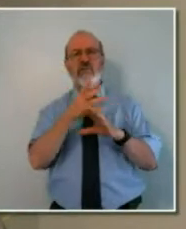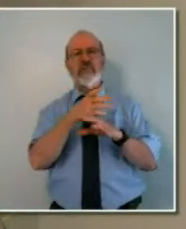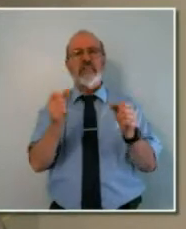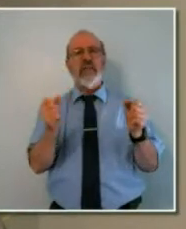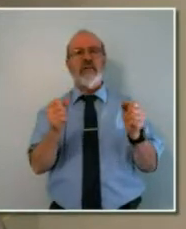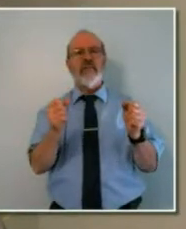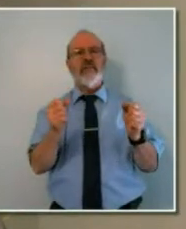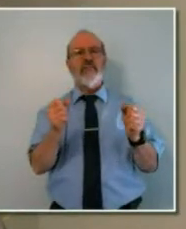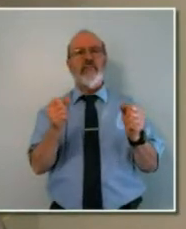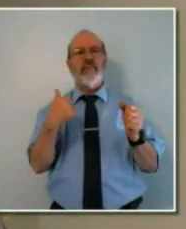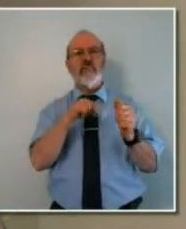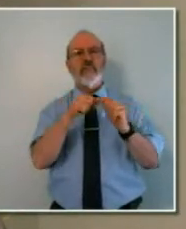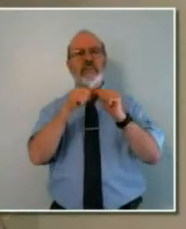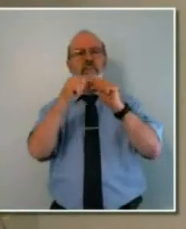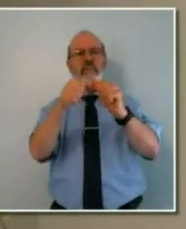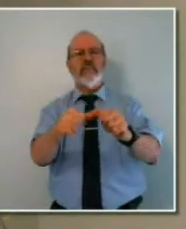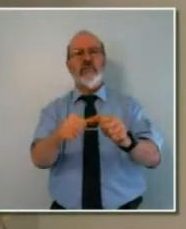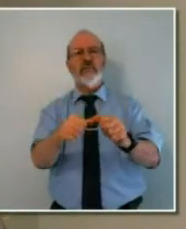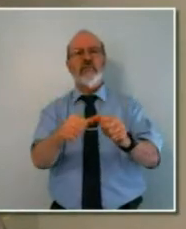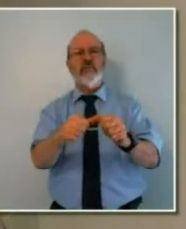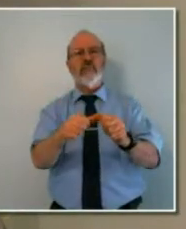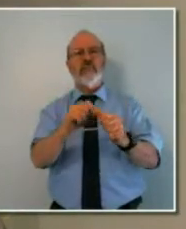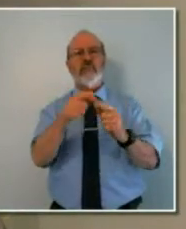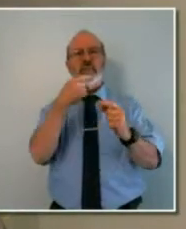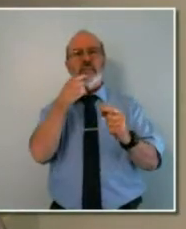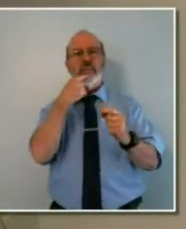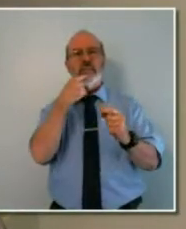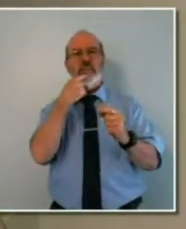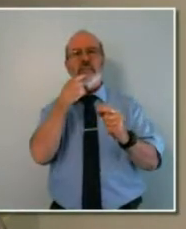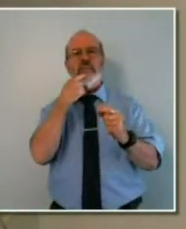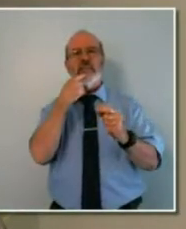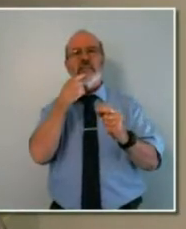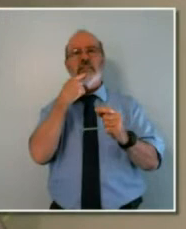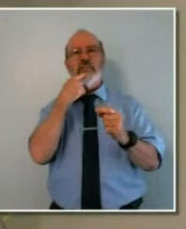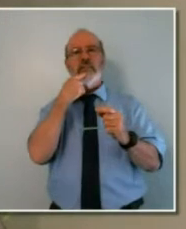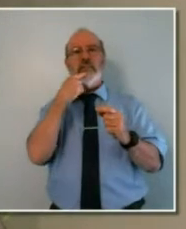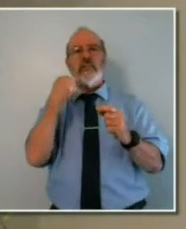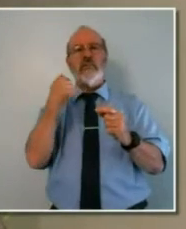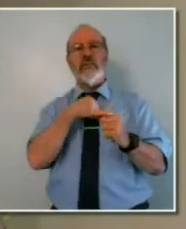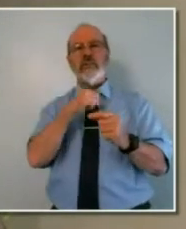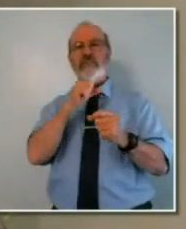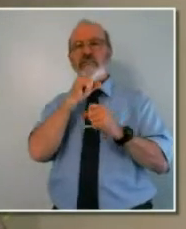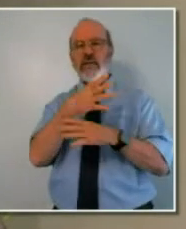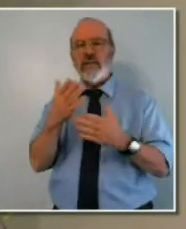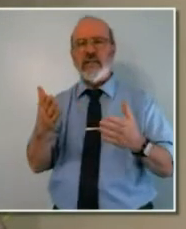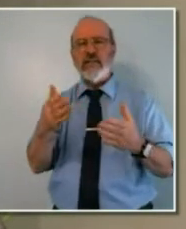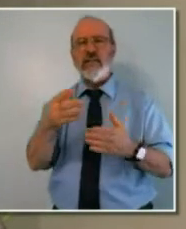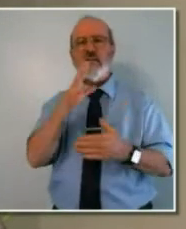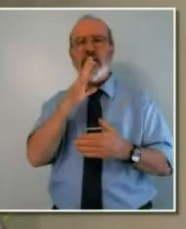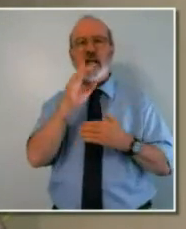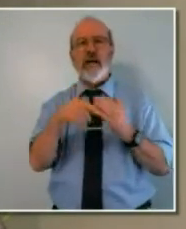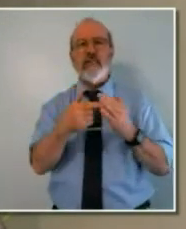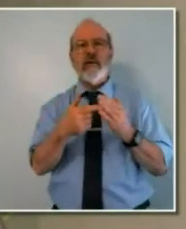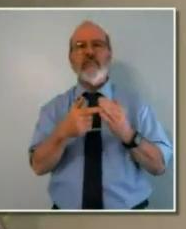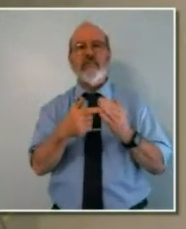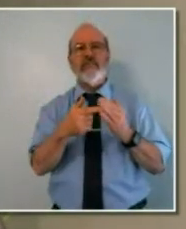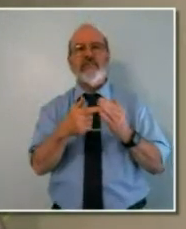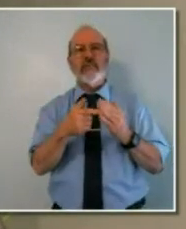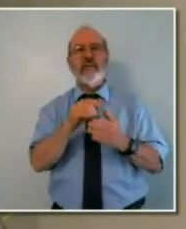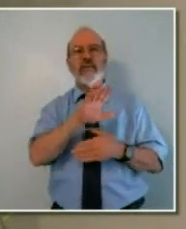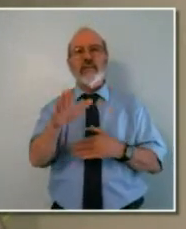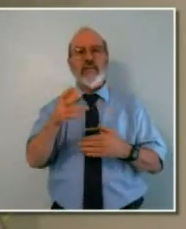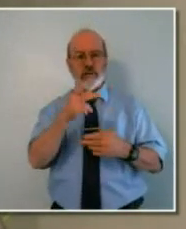are continuing. And so when he says we are as an unclean thing, he's talking about their